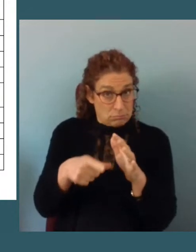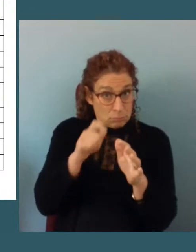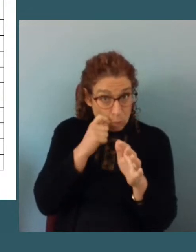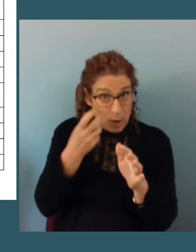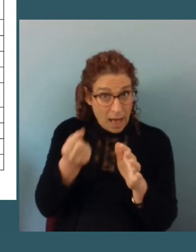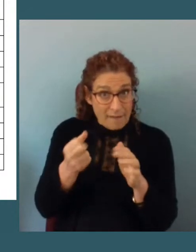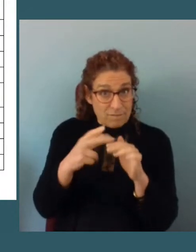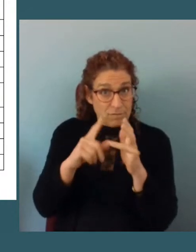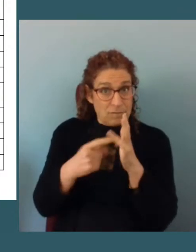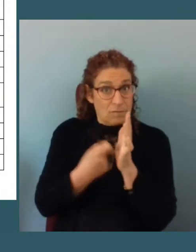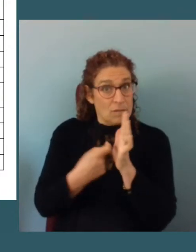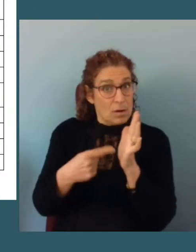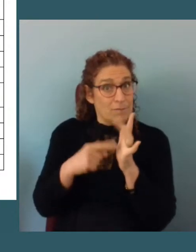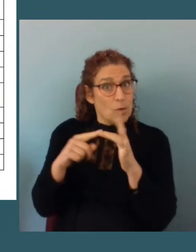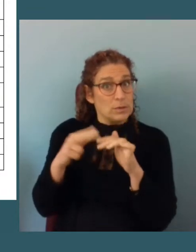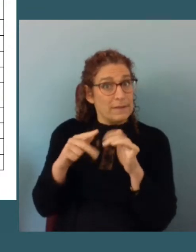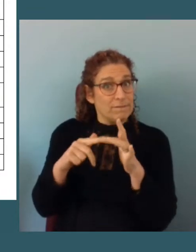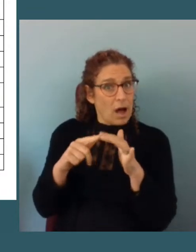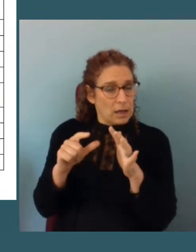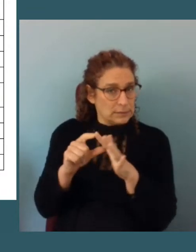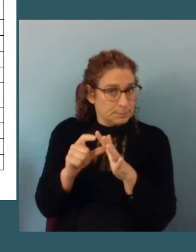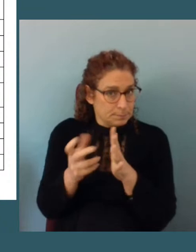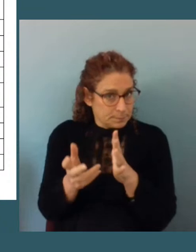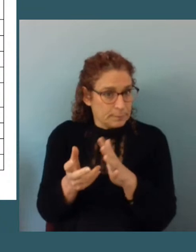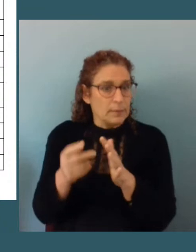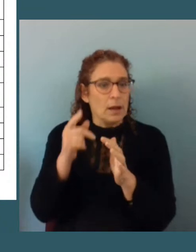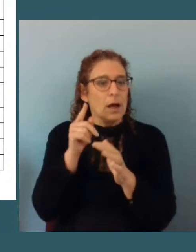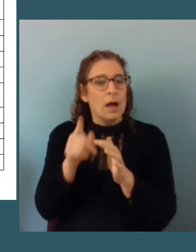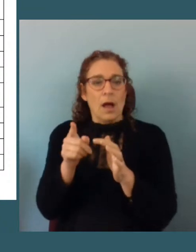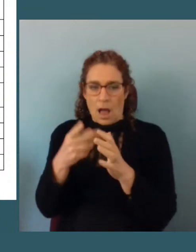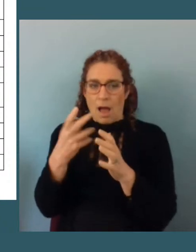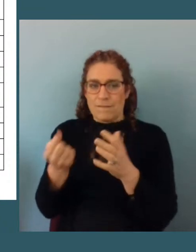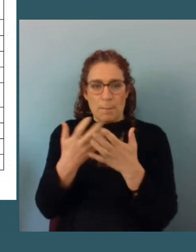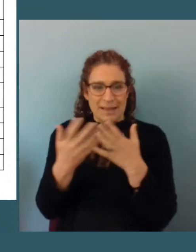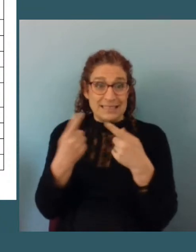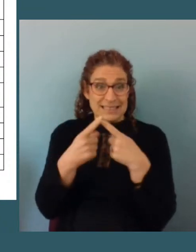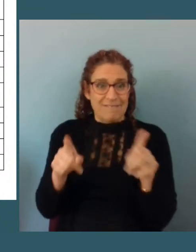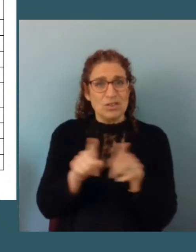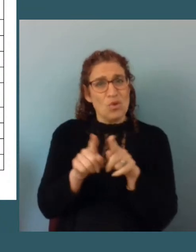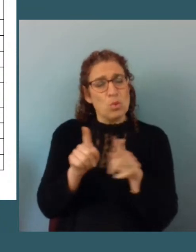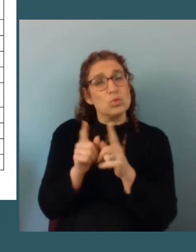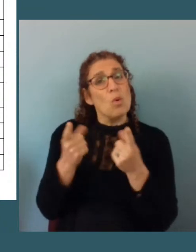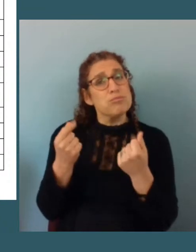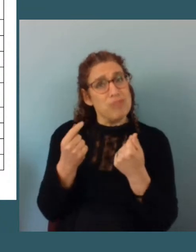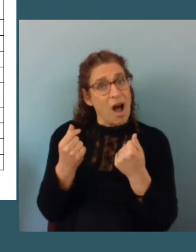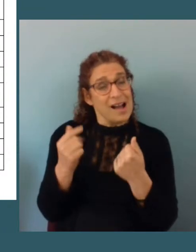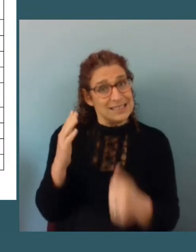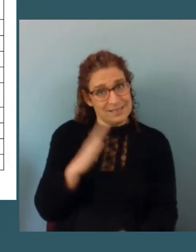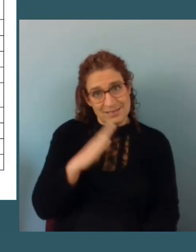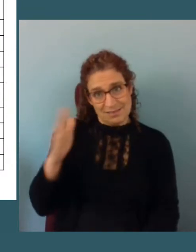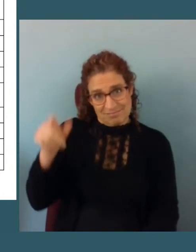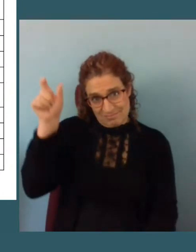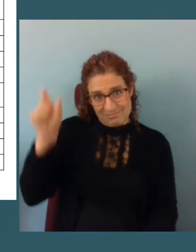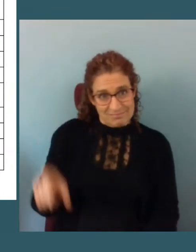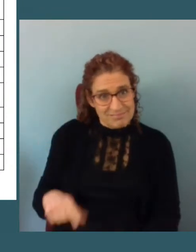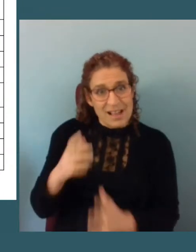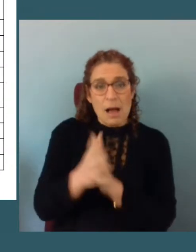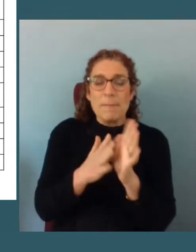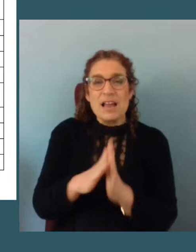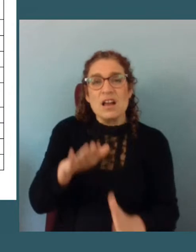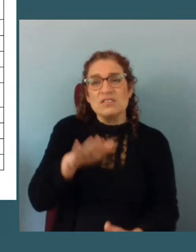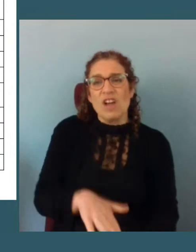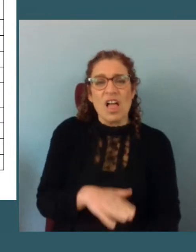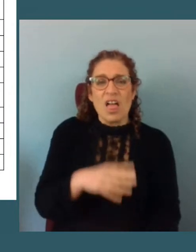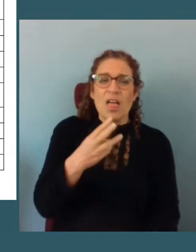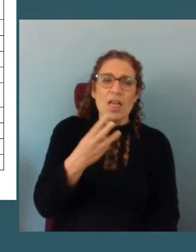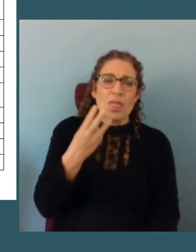that there is a considerable difference in prices here. So when a child, usually say somewhere between 300-400 mils